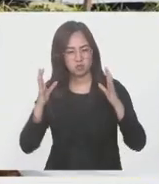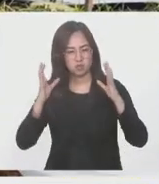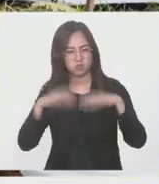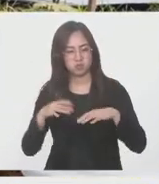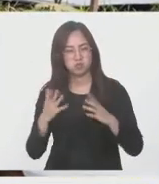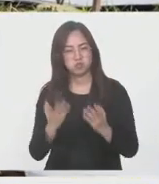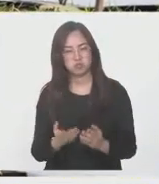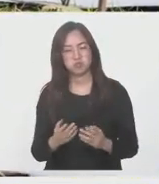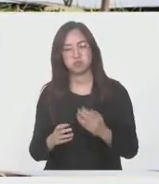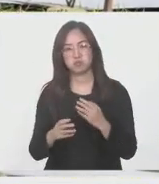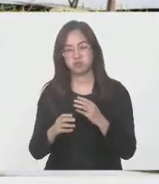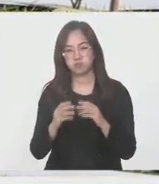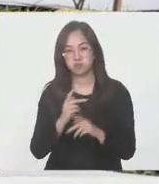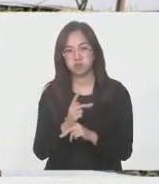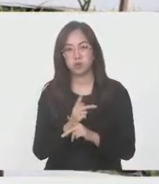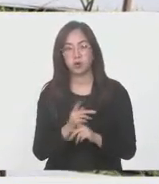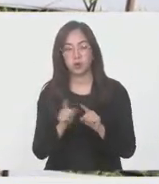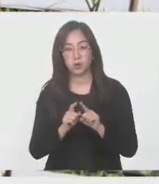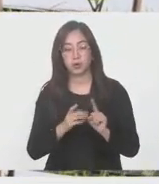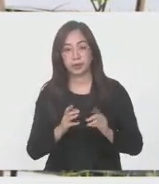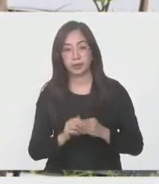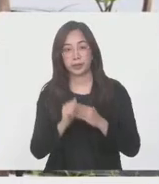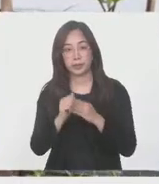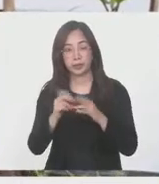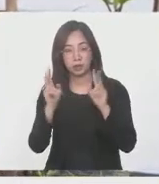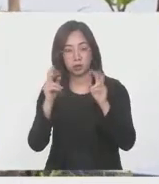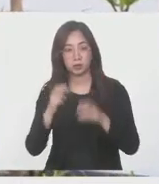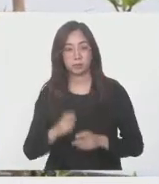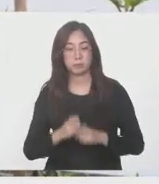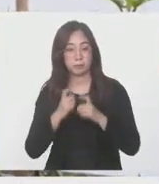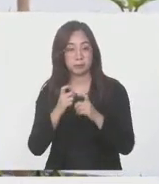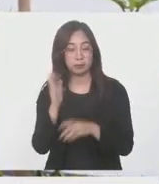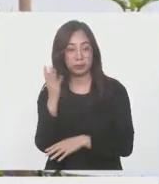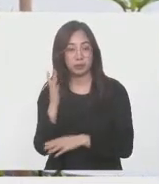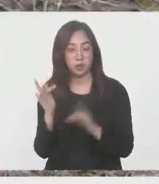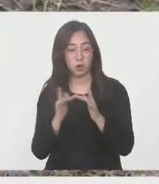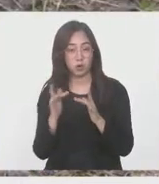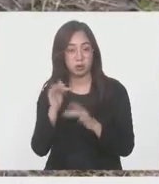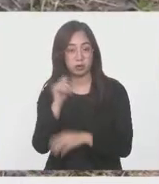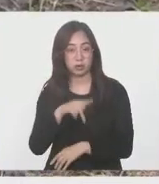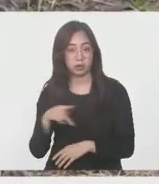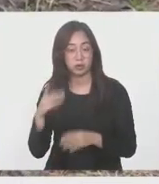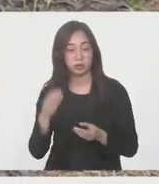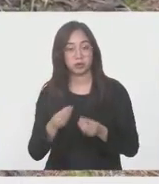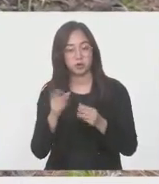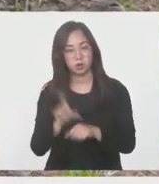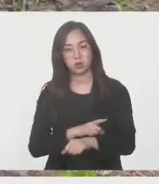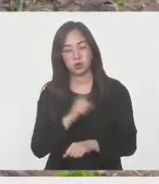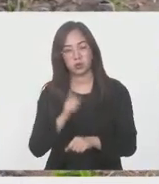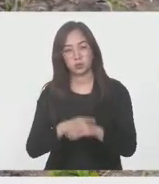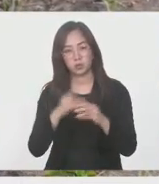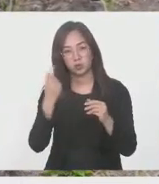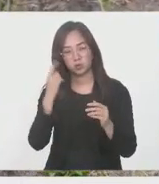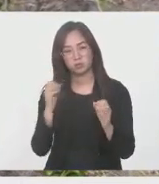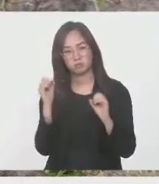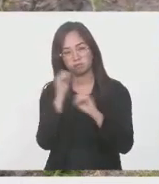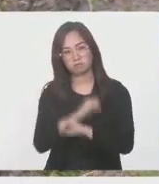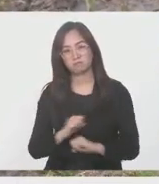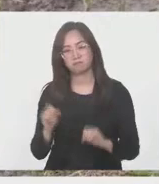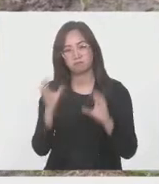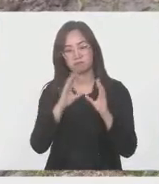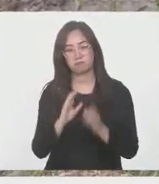also spearheaded the launch of the Gift of a Tree online application, which offers a long-term solution to combat climate change